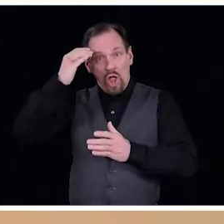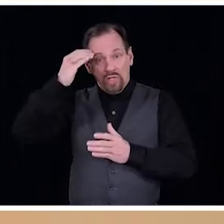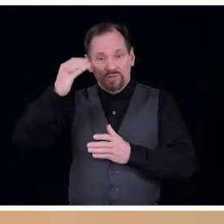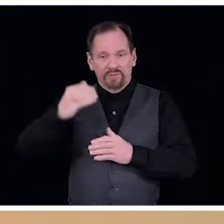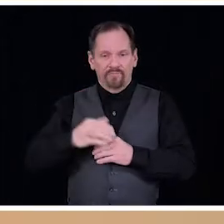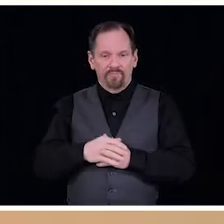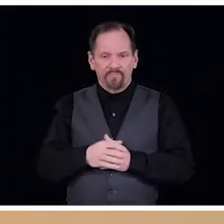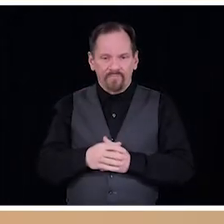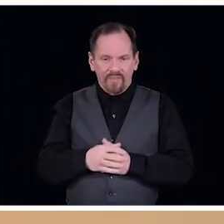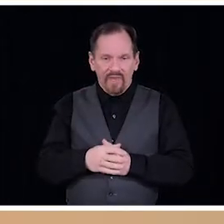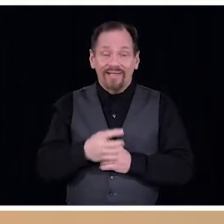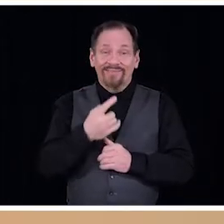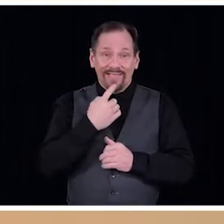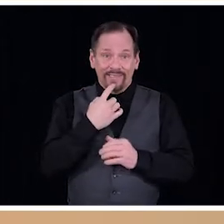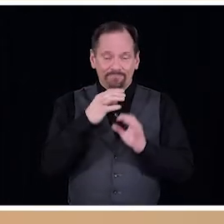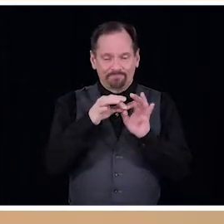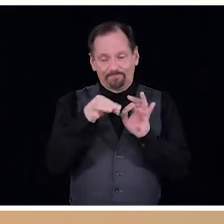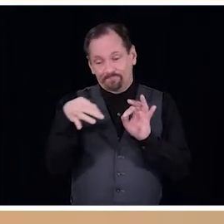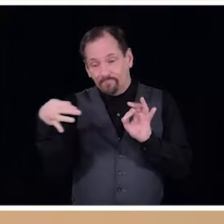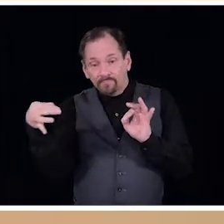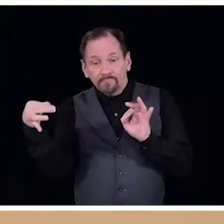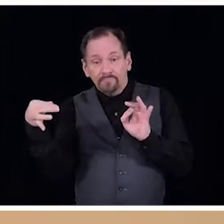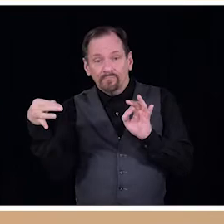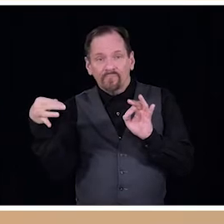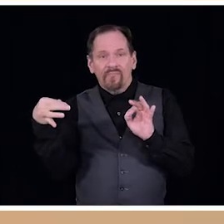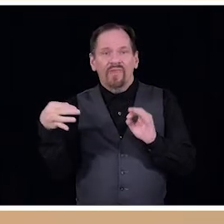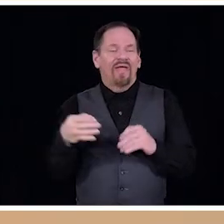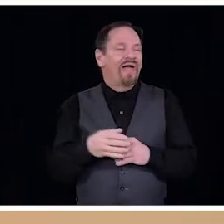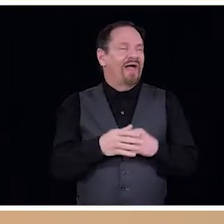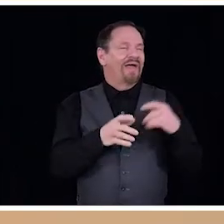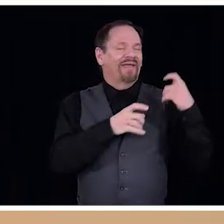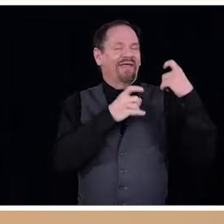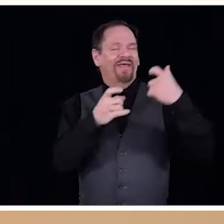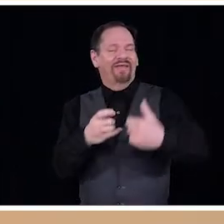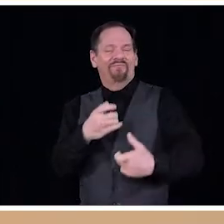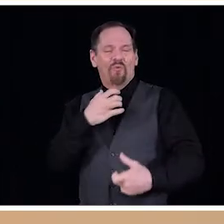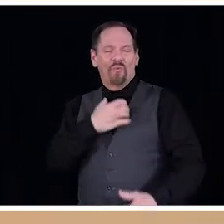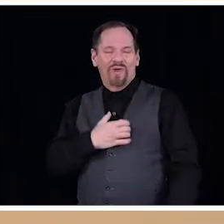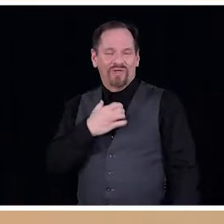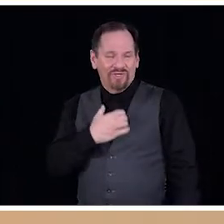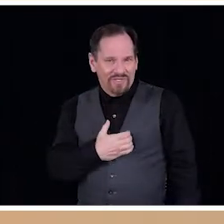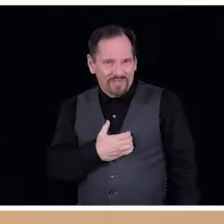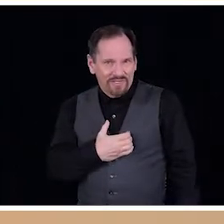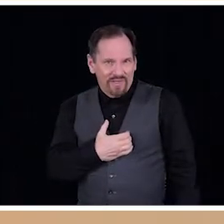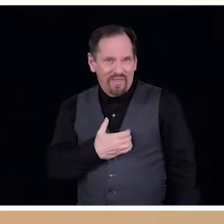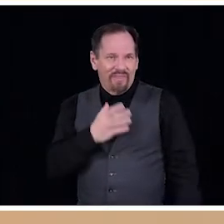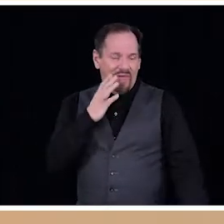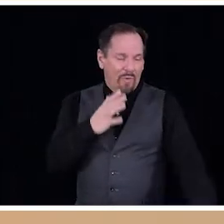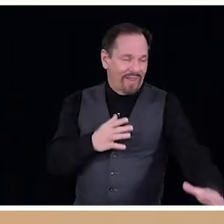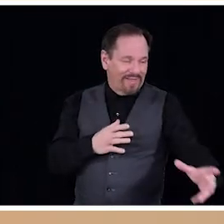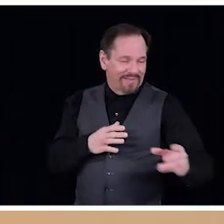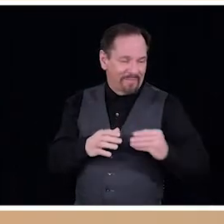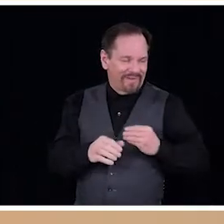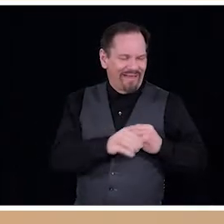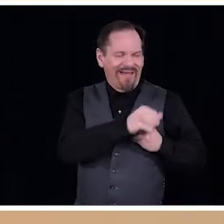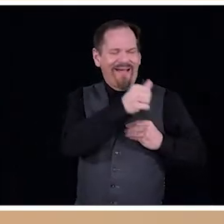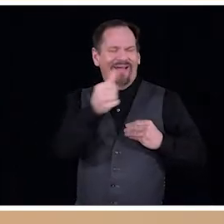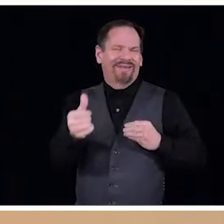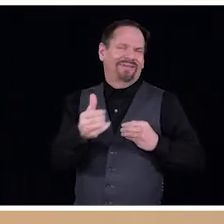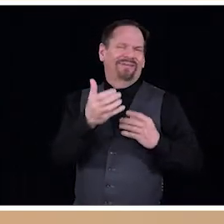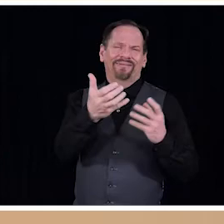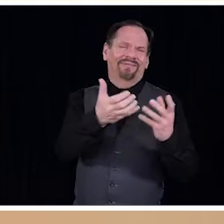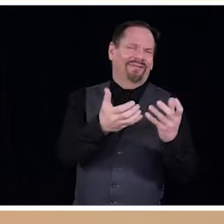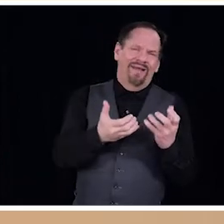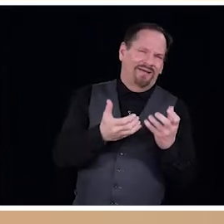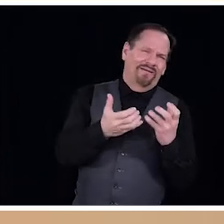Varade Kamarupini, a granter of wishes who takes any desired form. May your art be